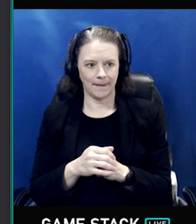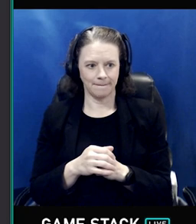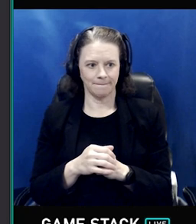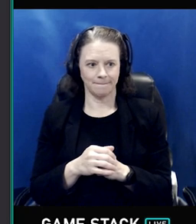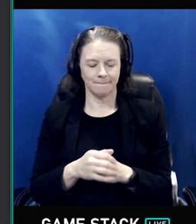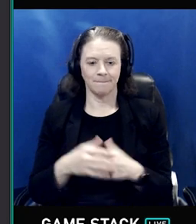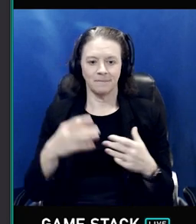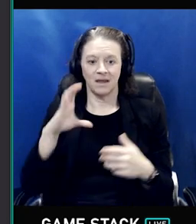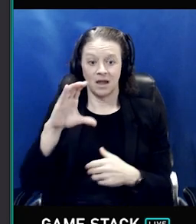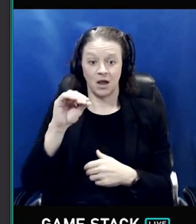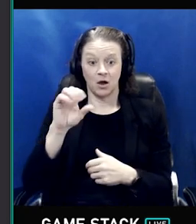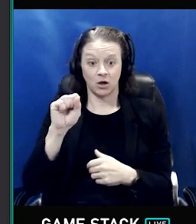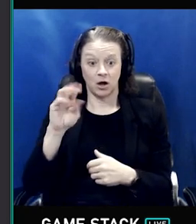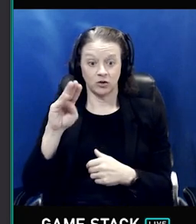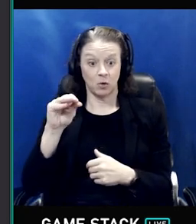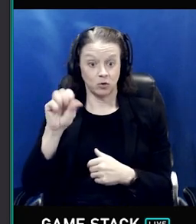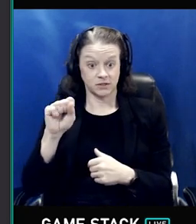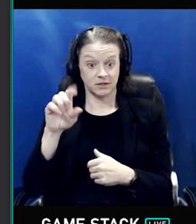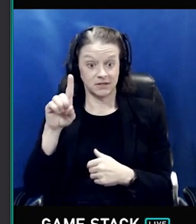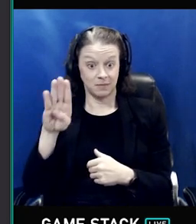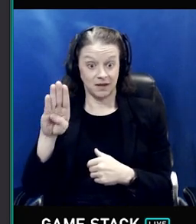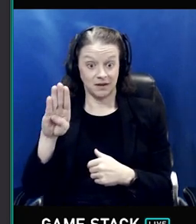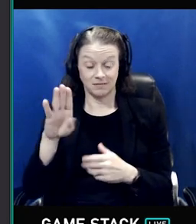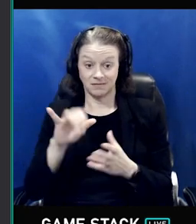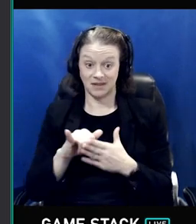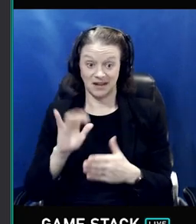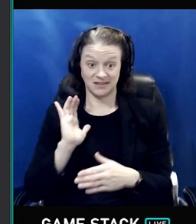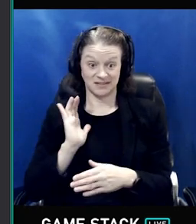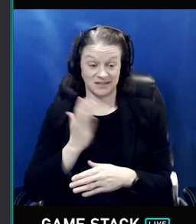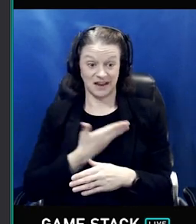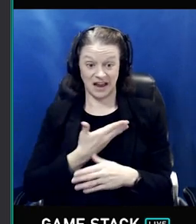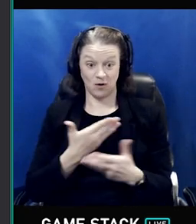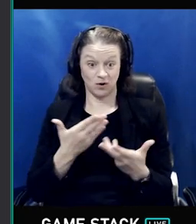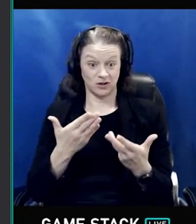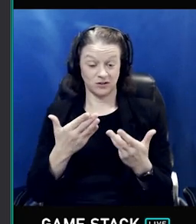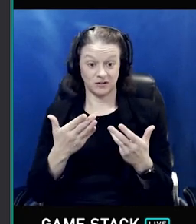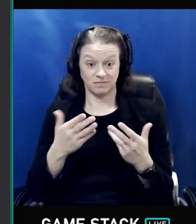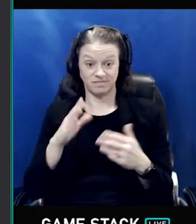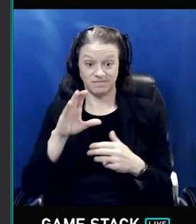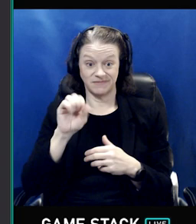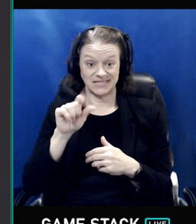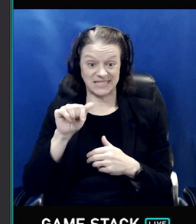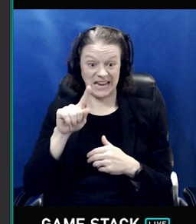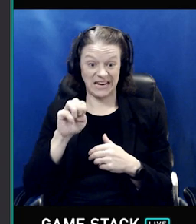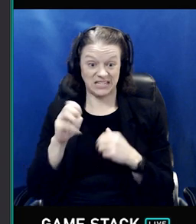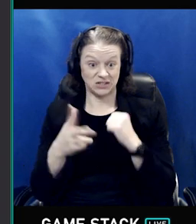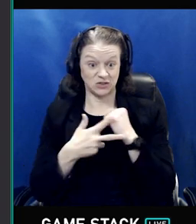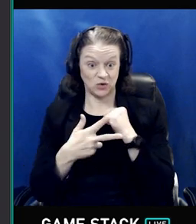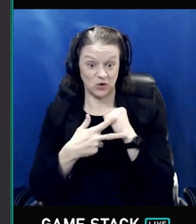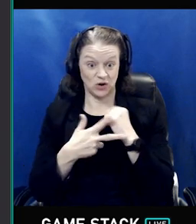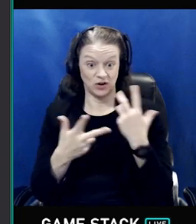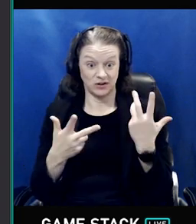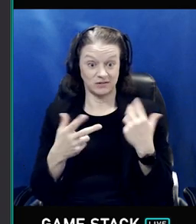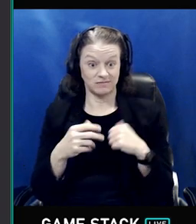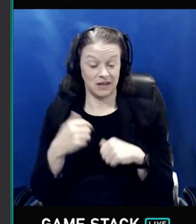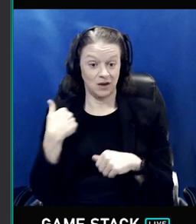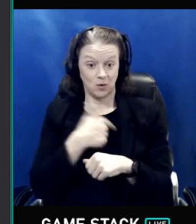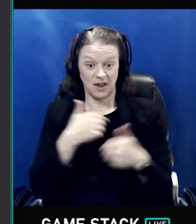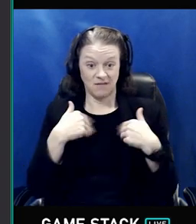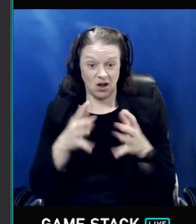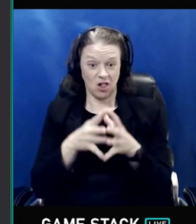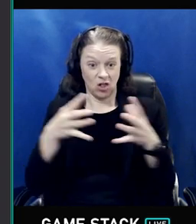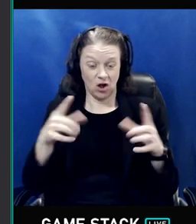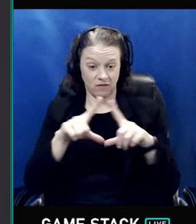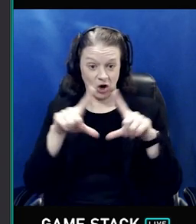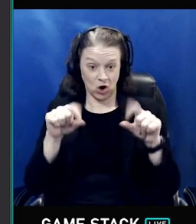Cosmos DB is, well, it's our state store. We have a lot of cards. We have about a